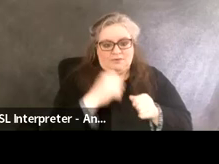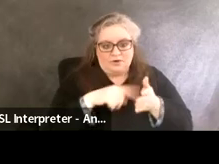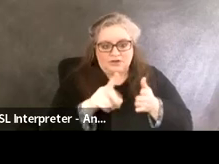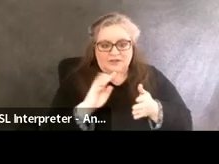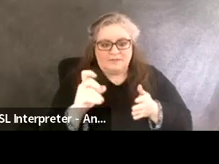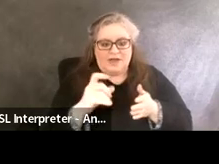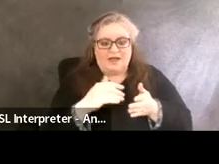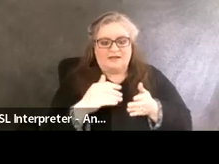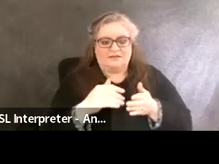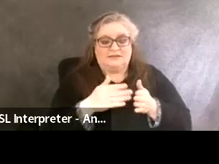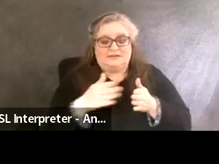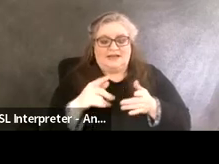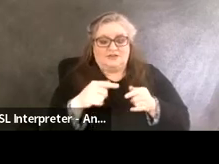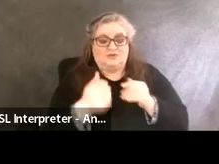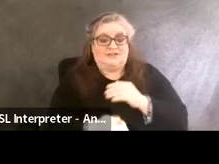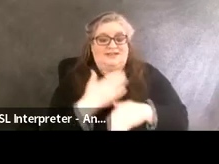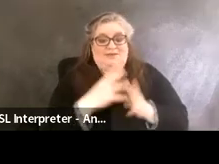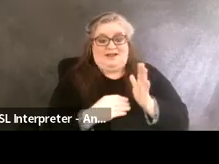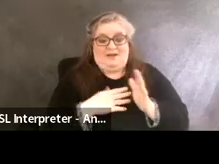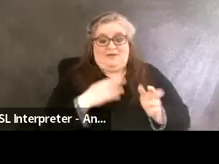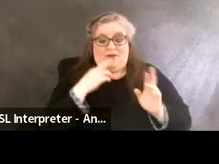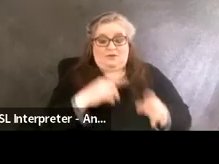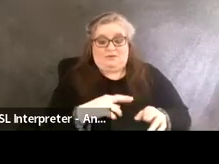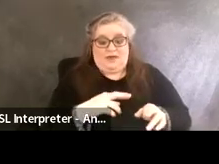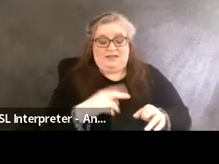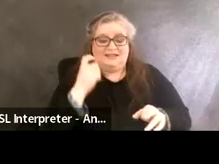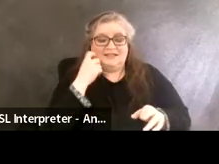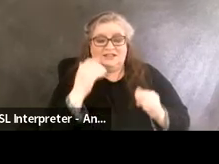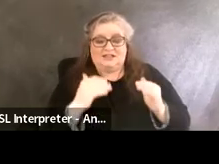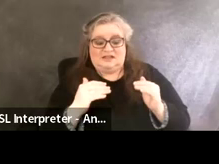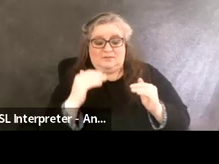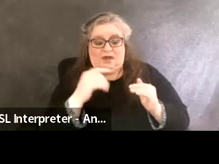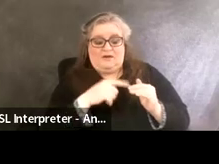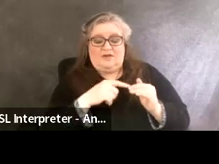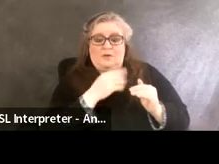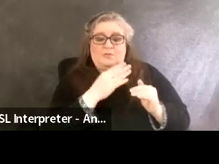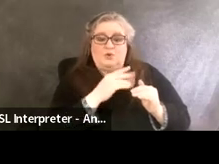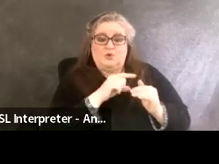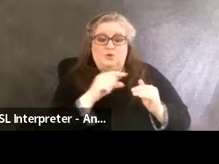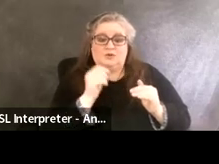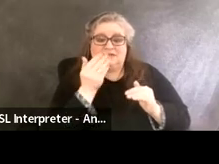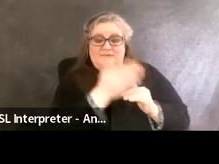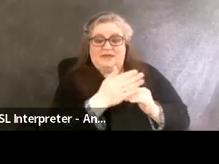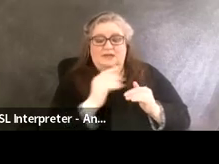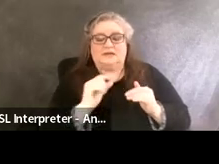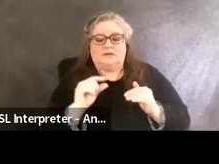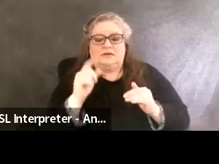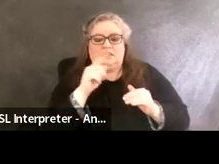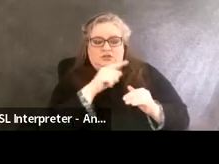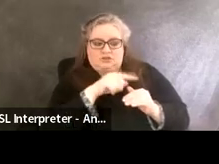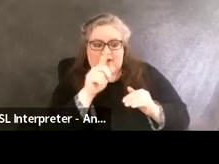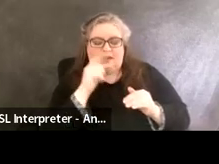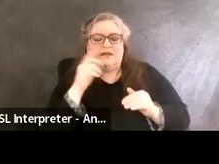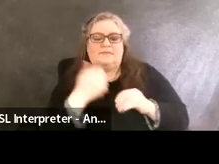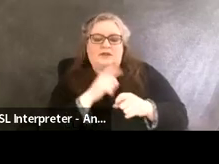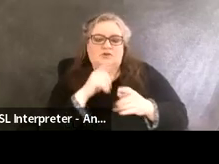box next to send me a copy of my responses. It's just above the blue submit button so that you can make sure and get a copy of everything you've submitted emailed